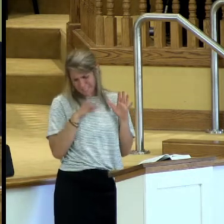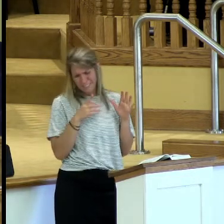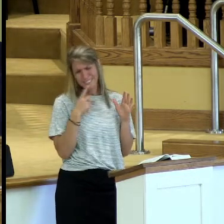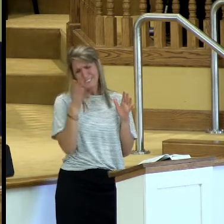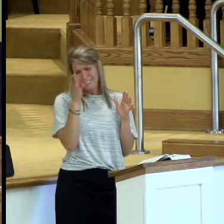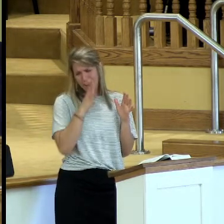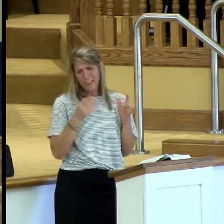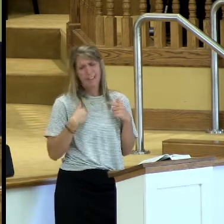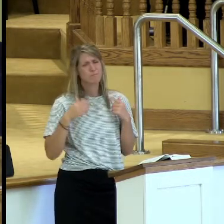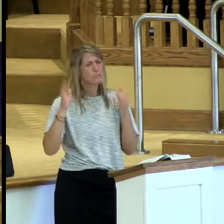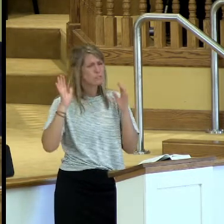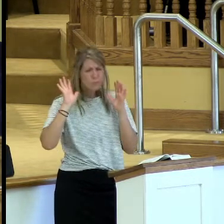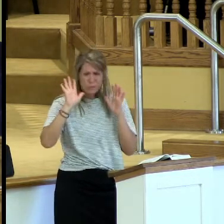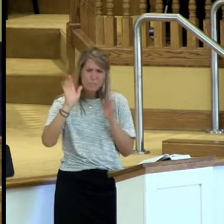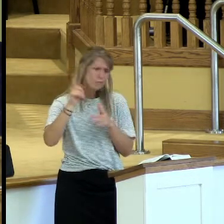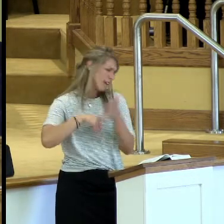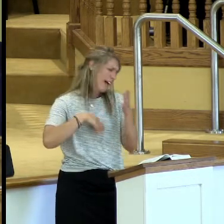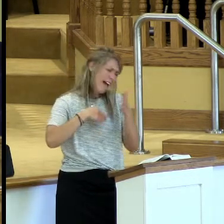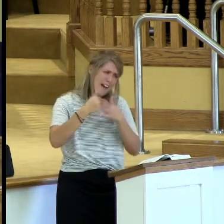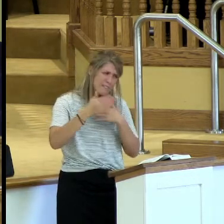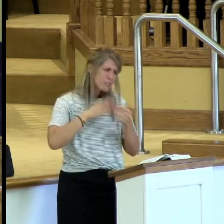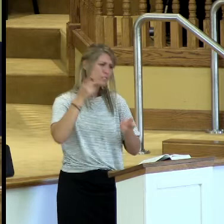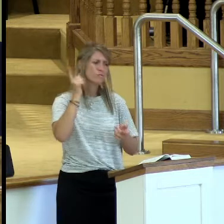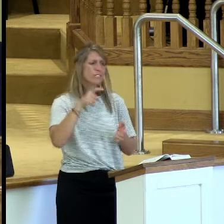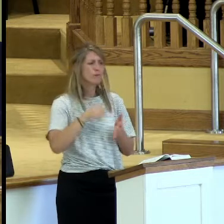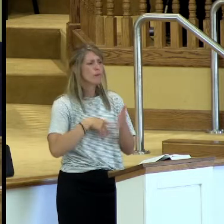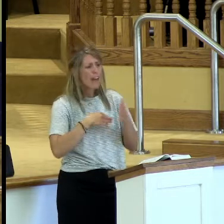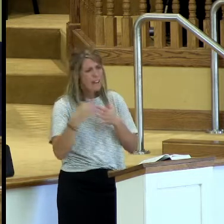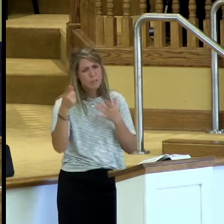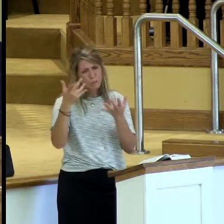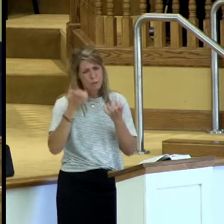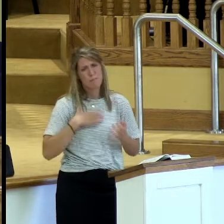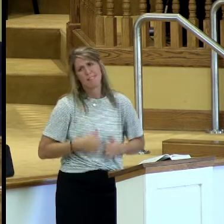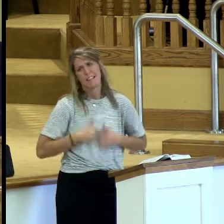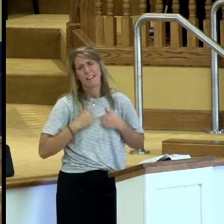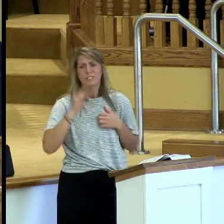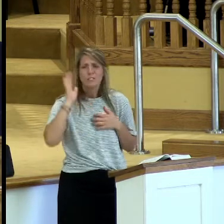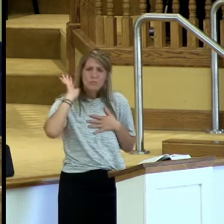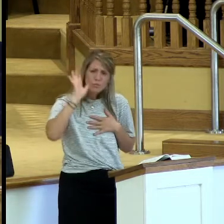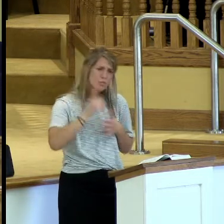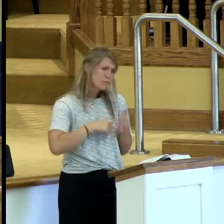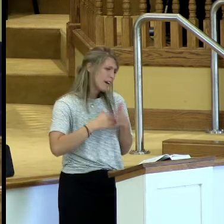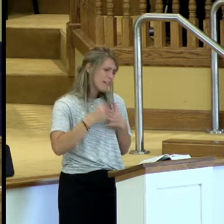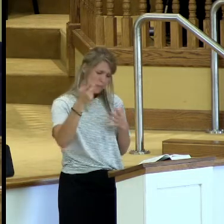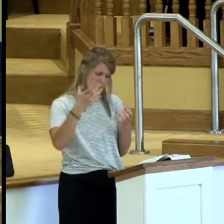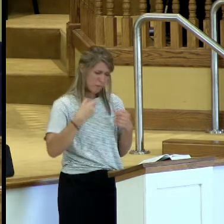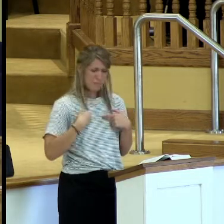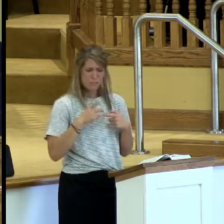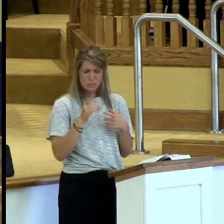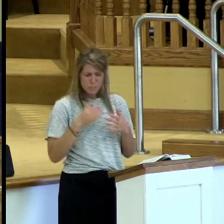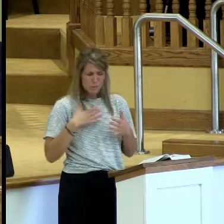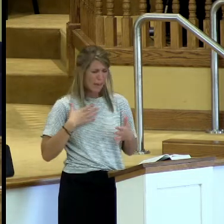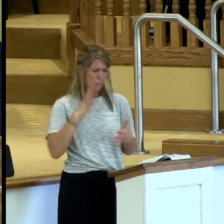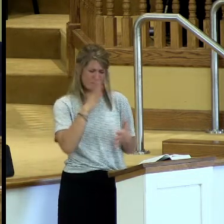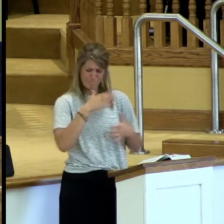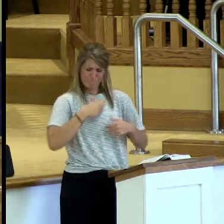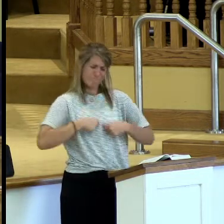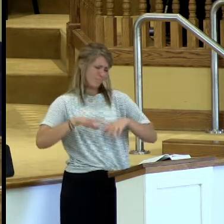Lord. I said, God, I'm yours. Whatever you need, whatever you want from me, my life is yours. I'll do whatever you'll have me do. I'll